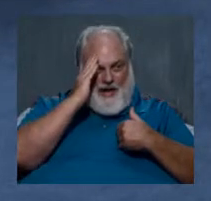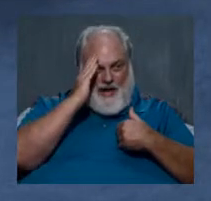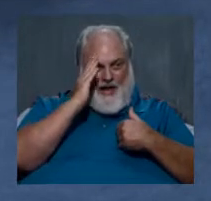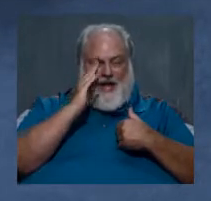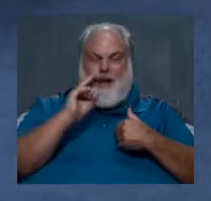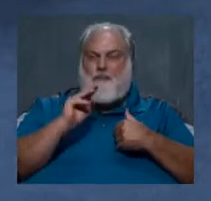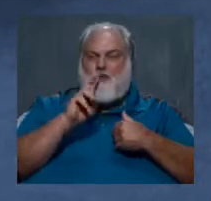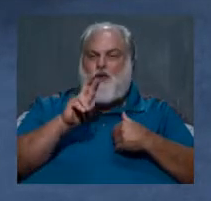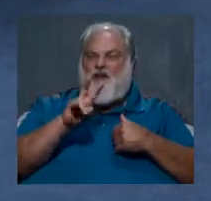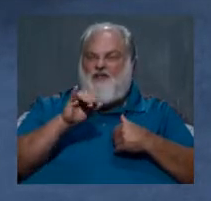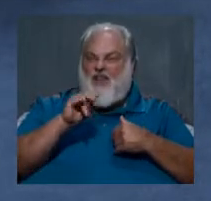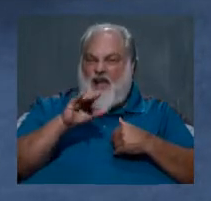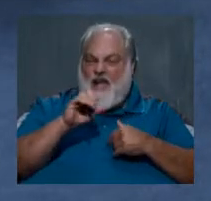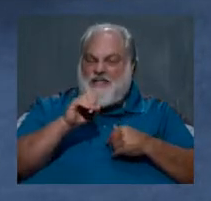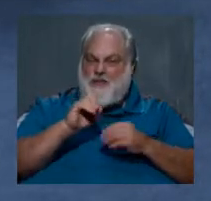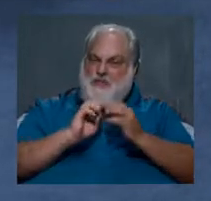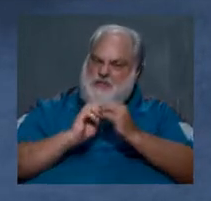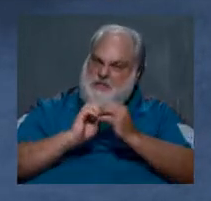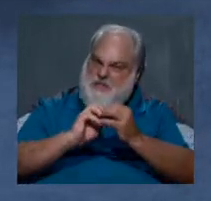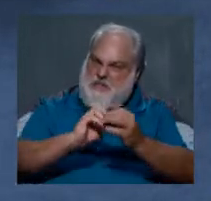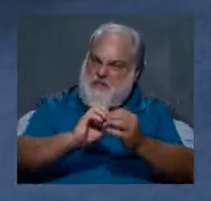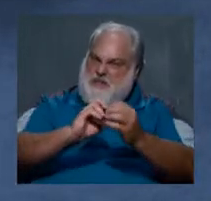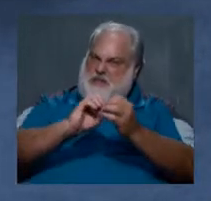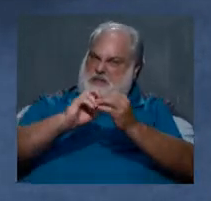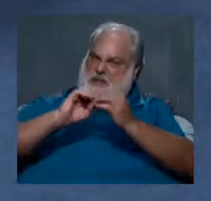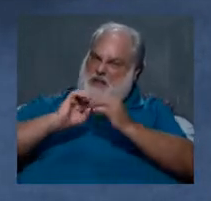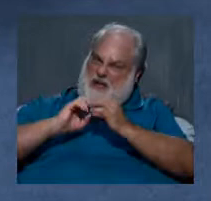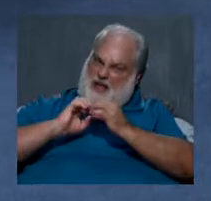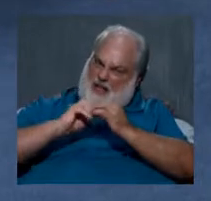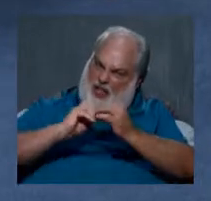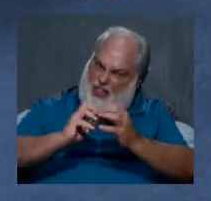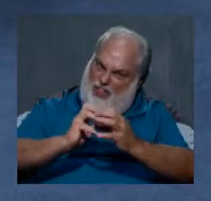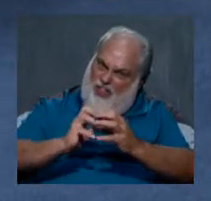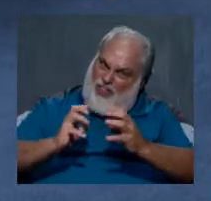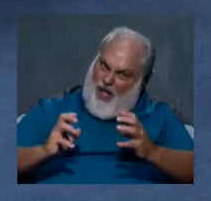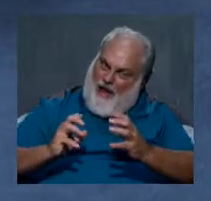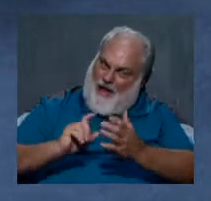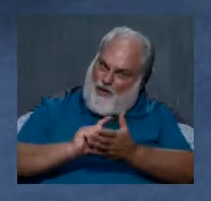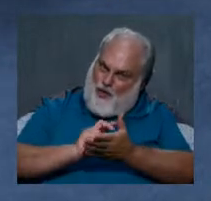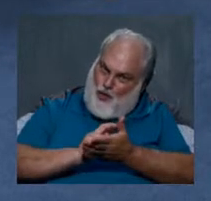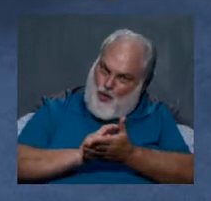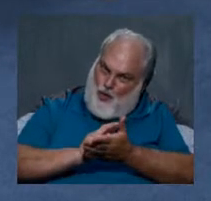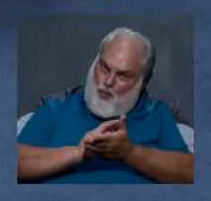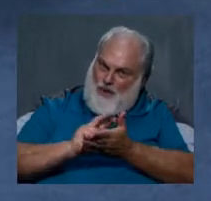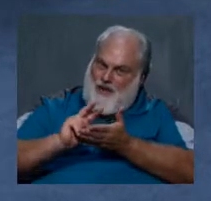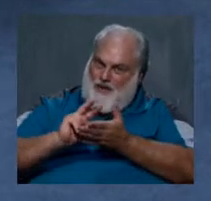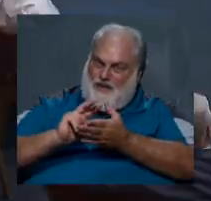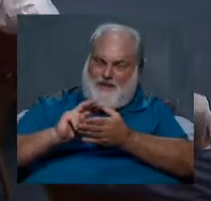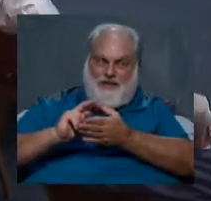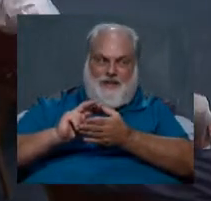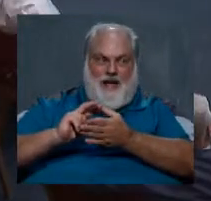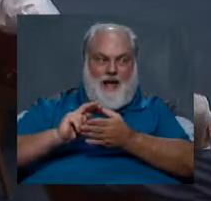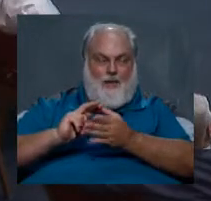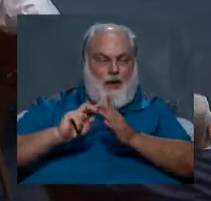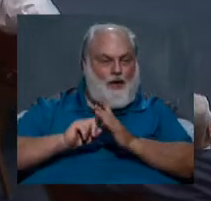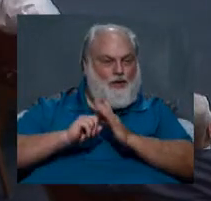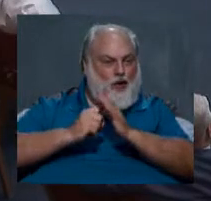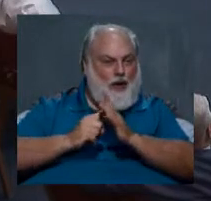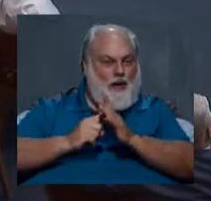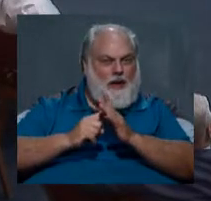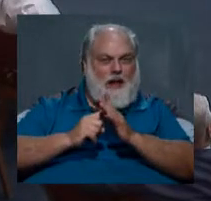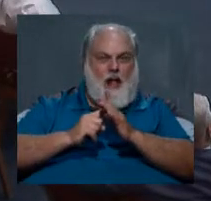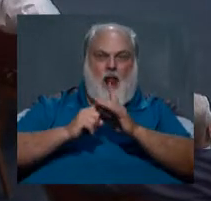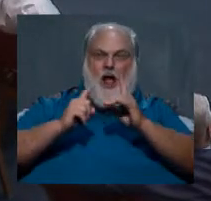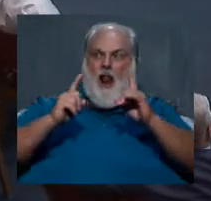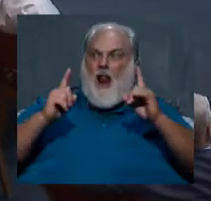Vince back there knows, we have gone back and forth a lot in the last 2 weeks. We started out miles